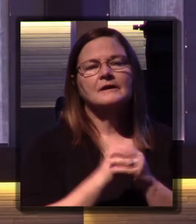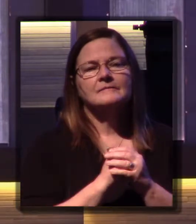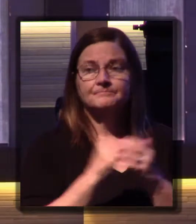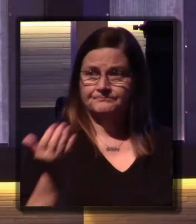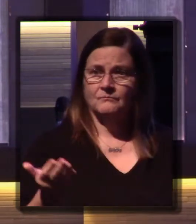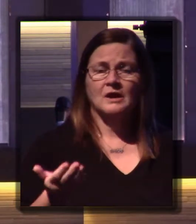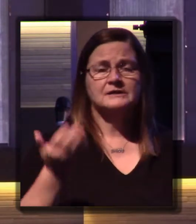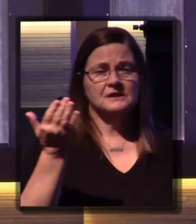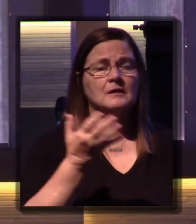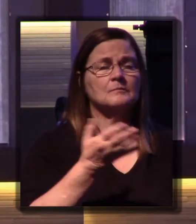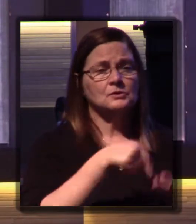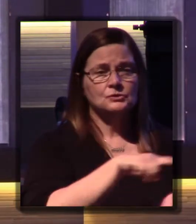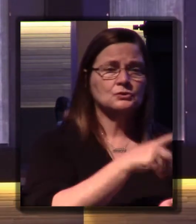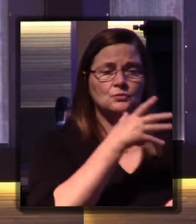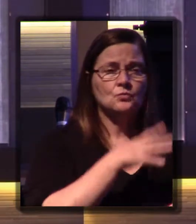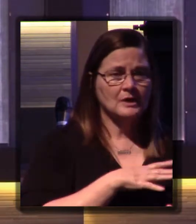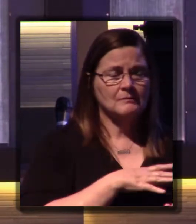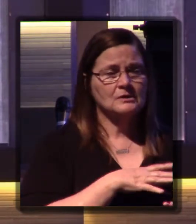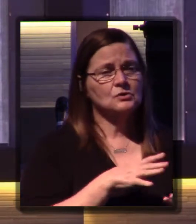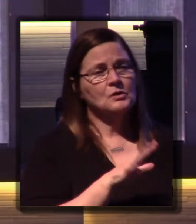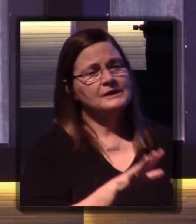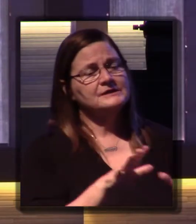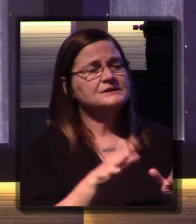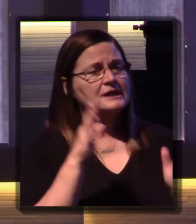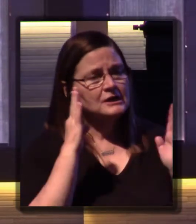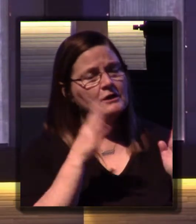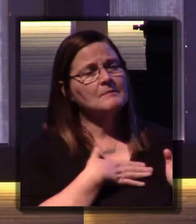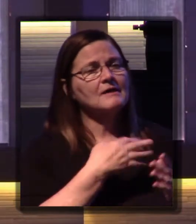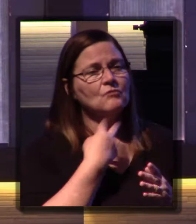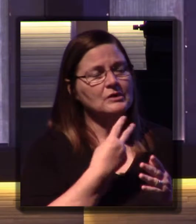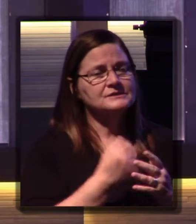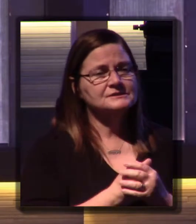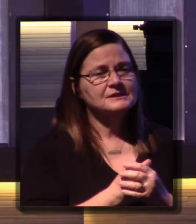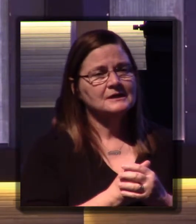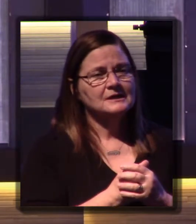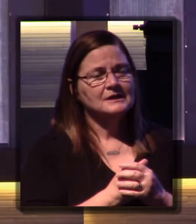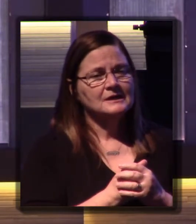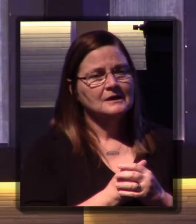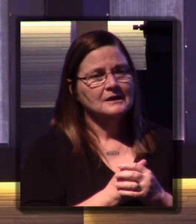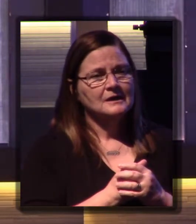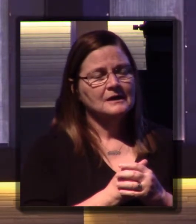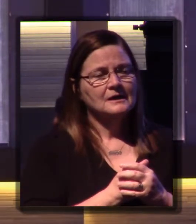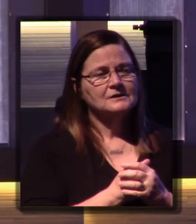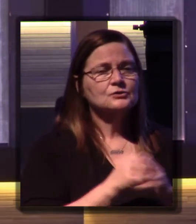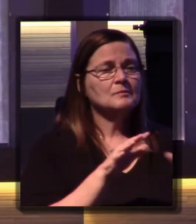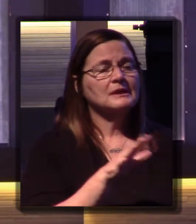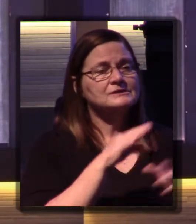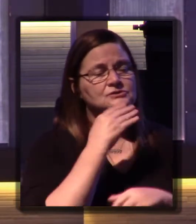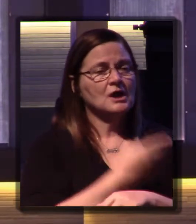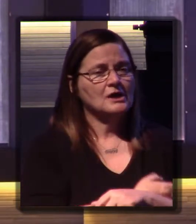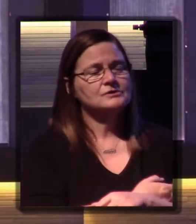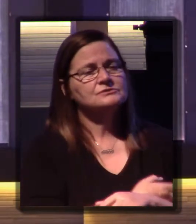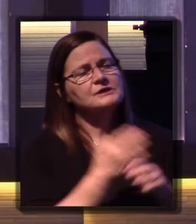32, rise up, you women who are at ease, and hear my voice. Give ear to my word, you complacent daughters. Within